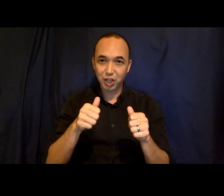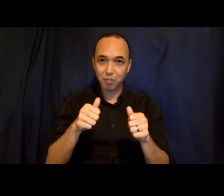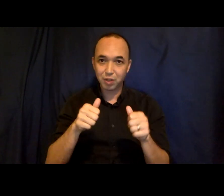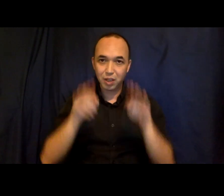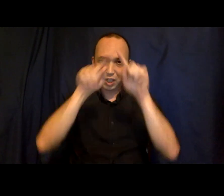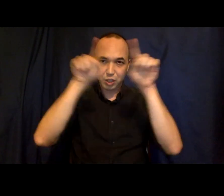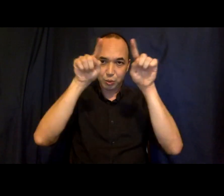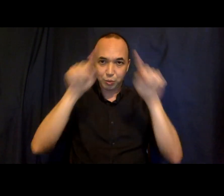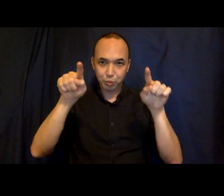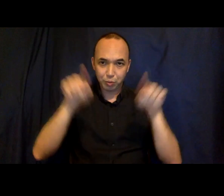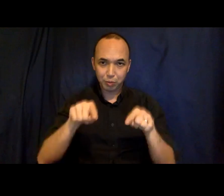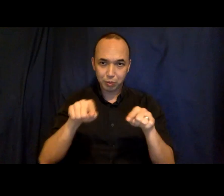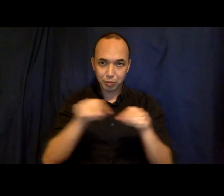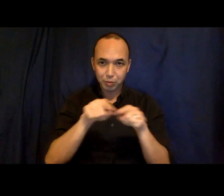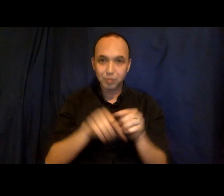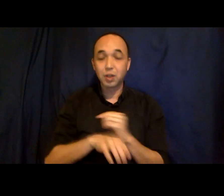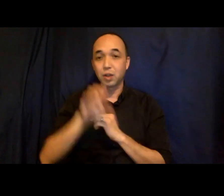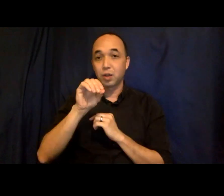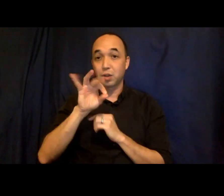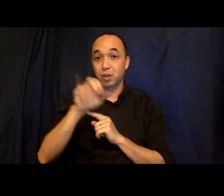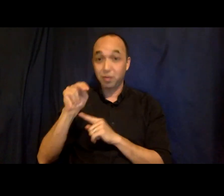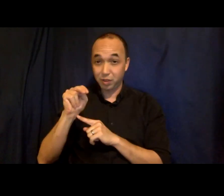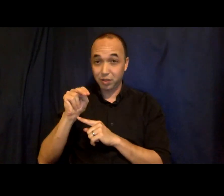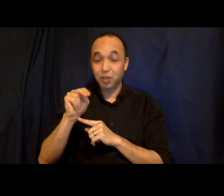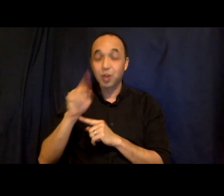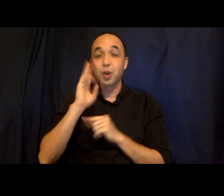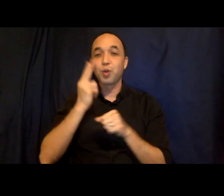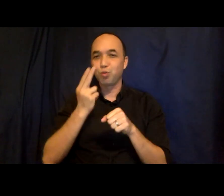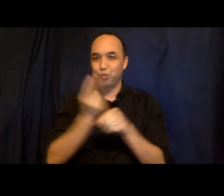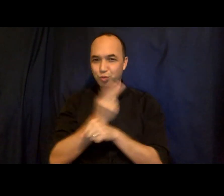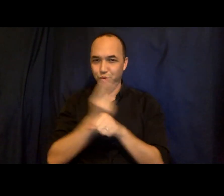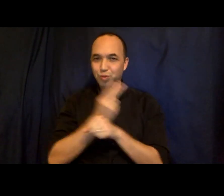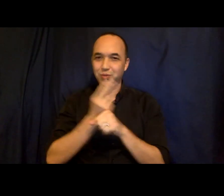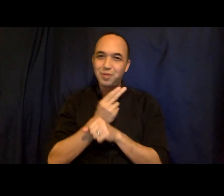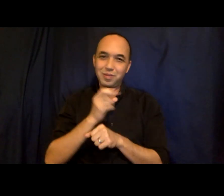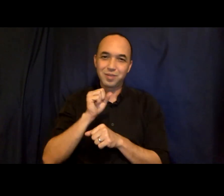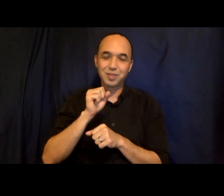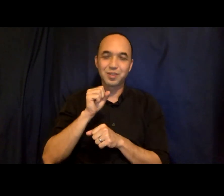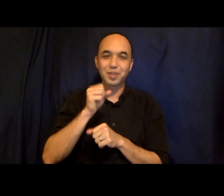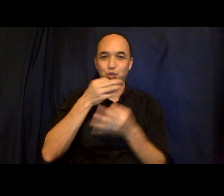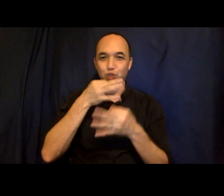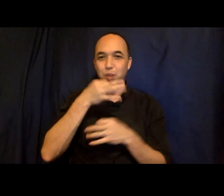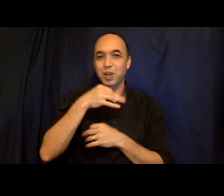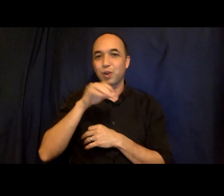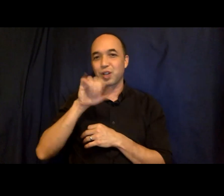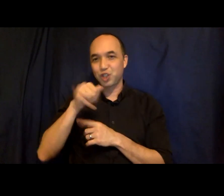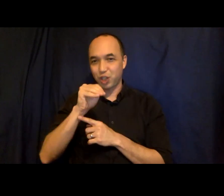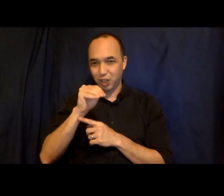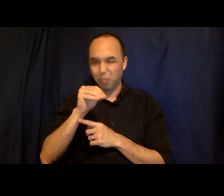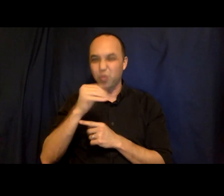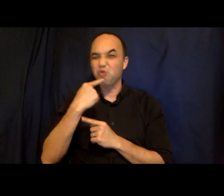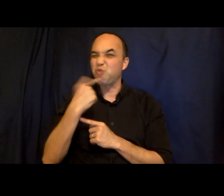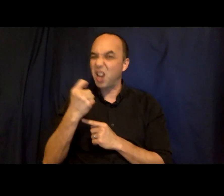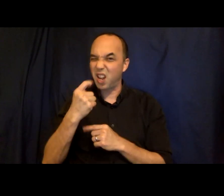strawberry jam that we're going to color even more red to make it look like blood. I've also made